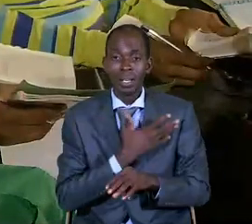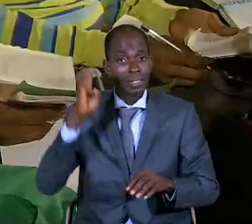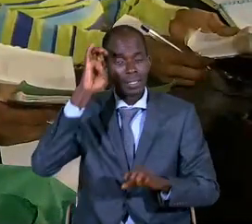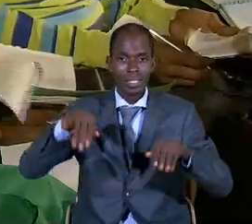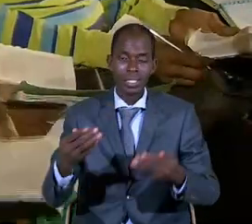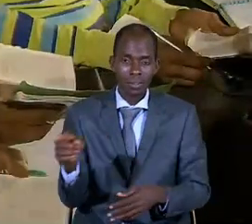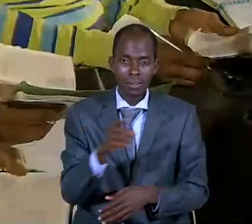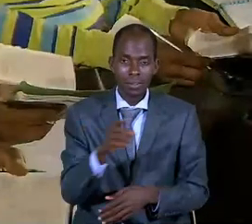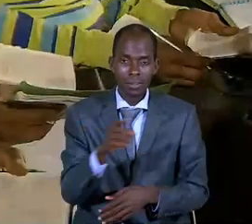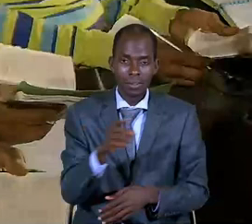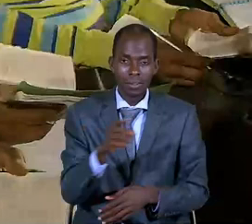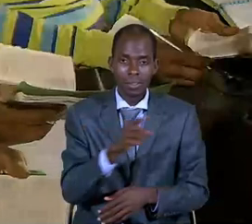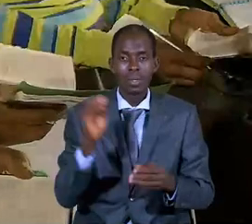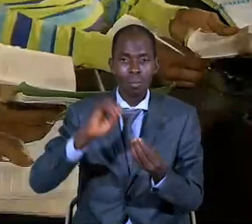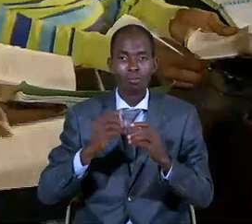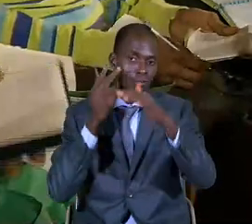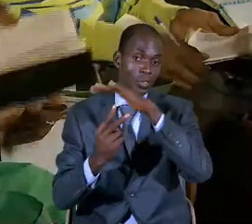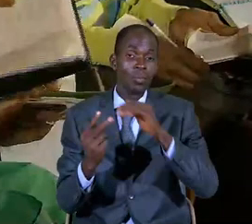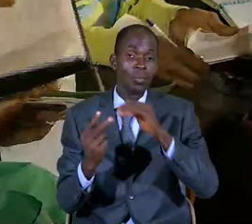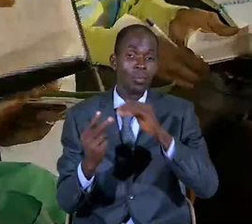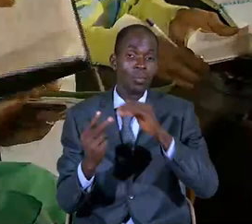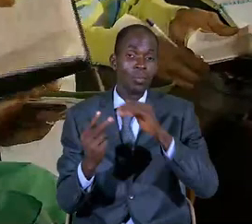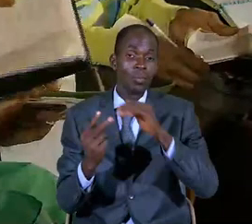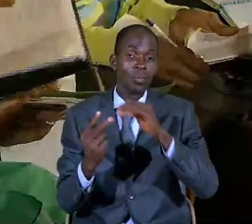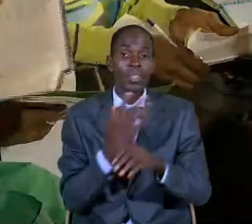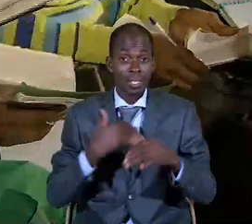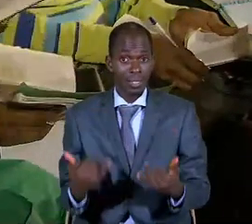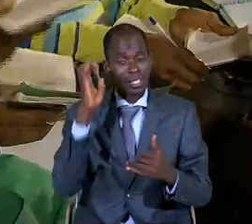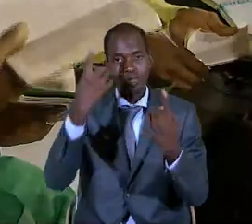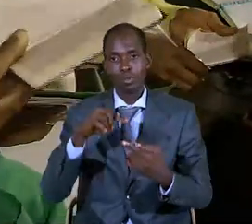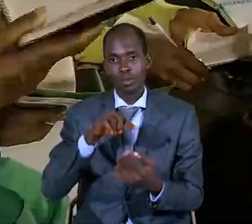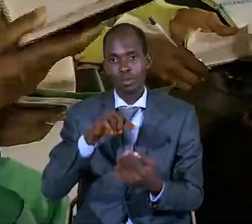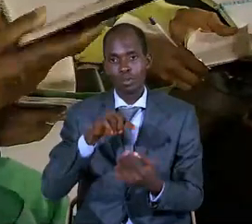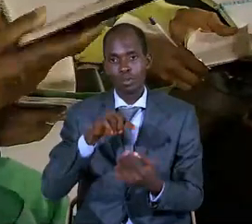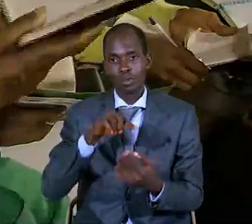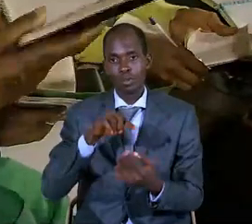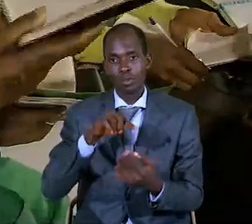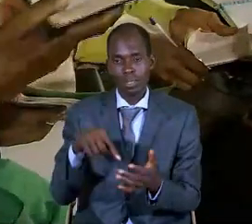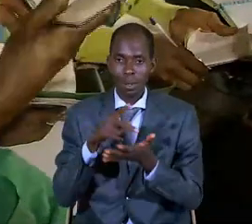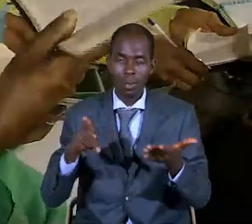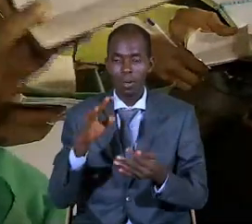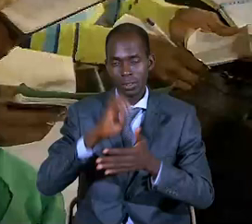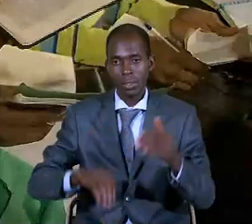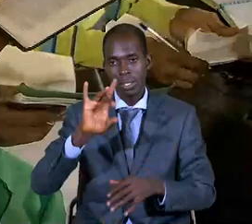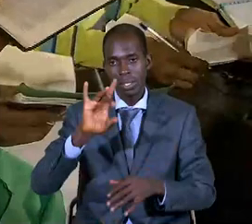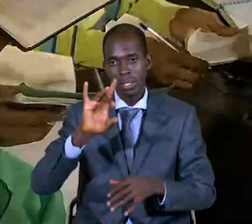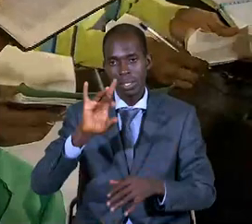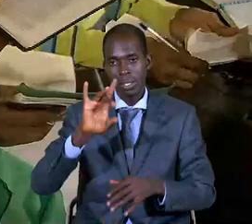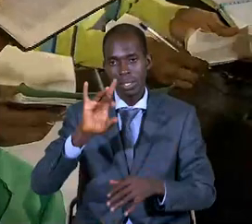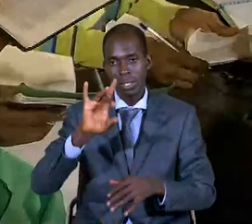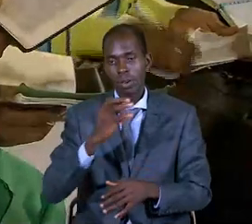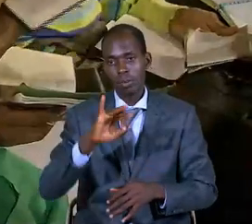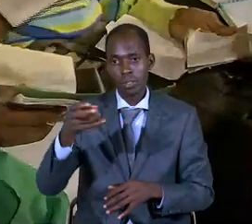a broader vision. And now he comes to this part of chapter 8 of